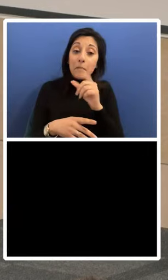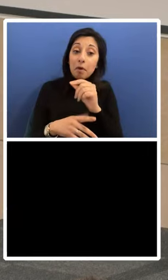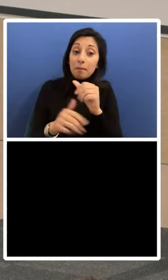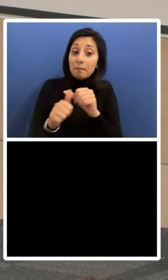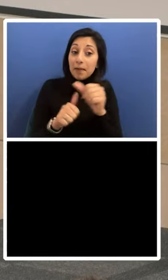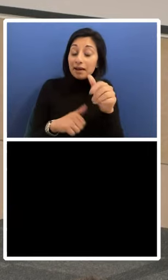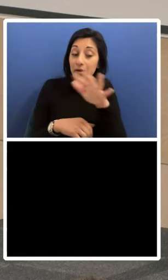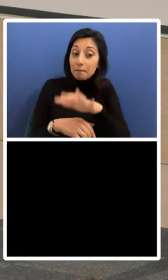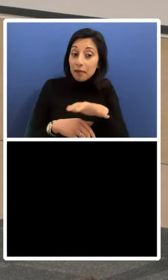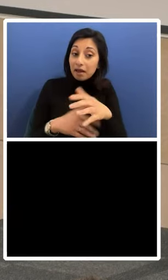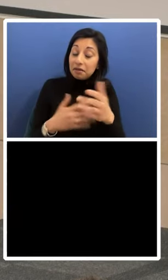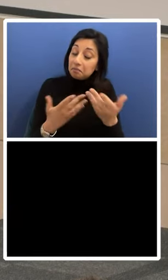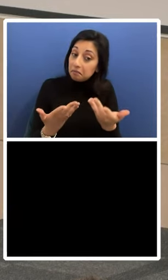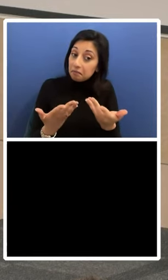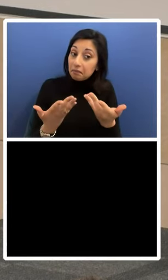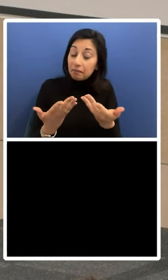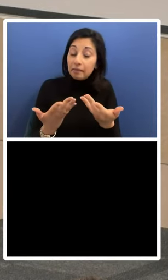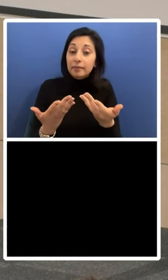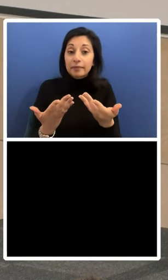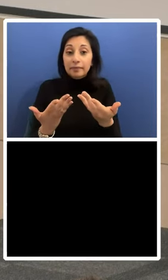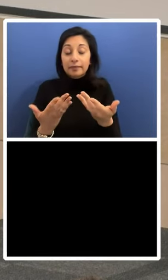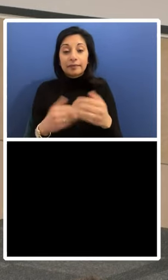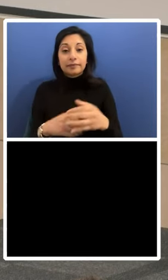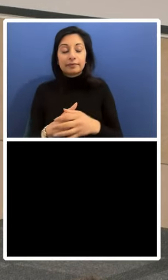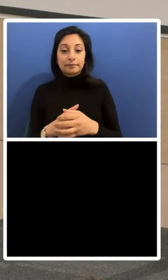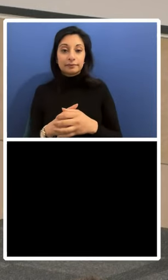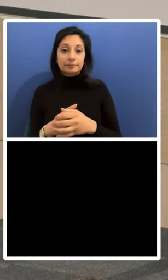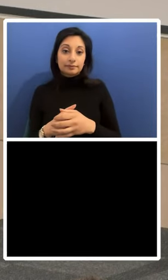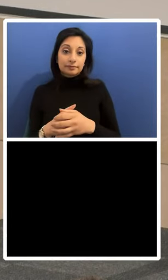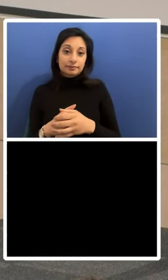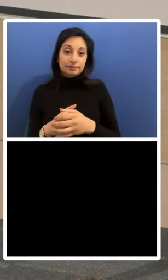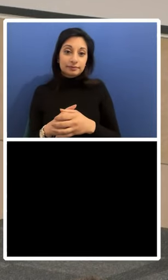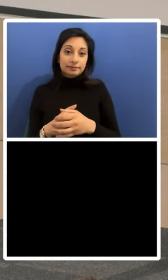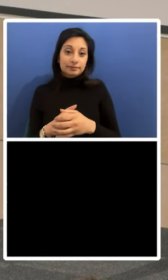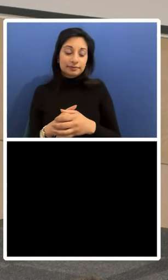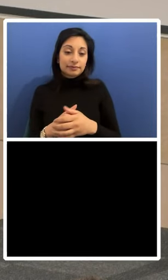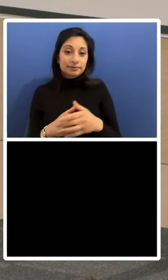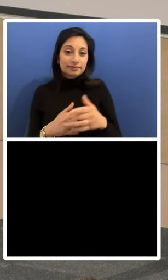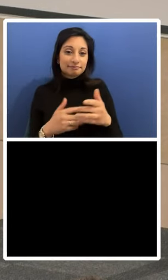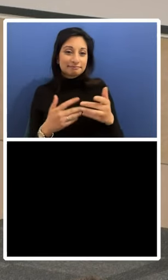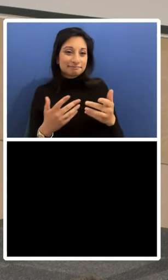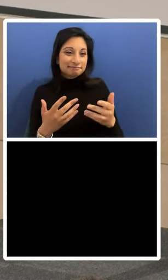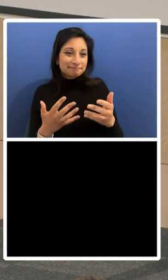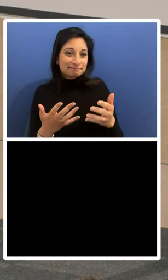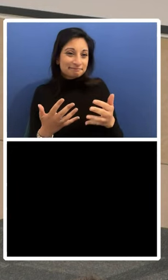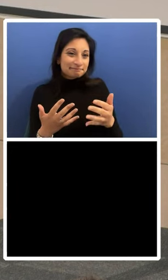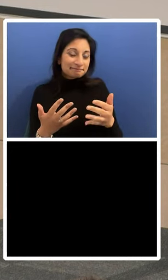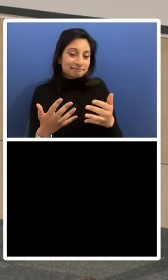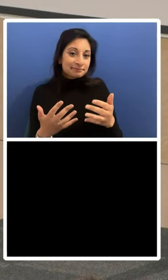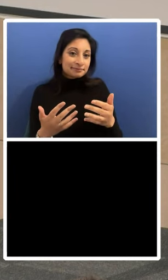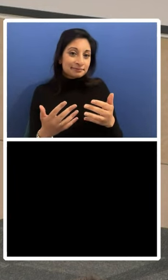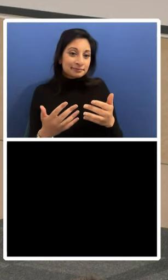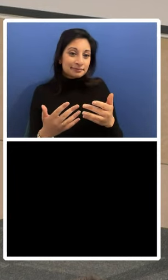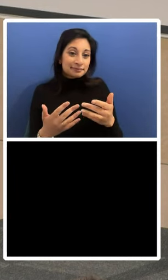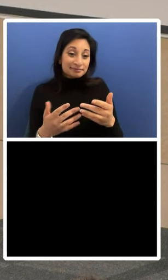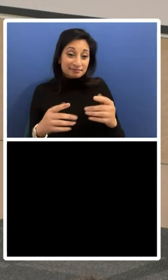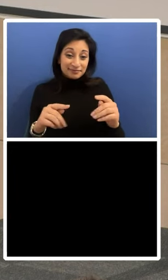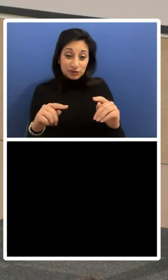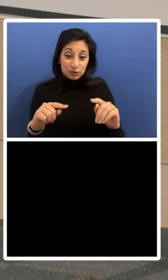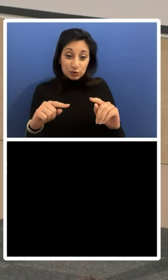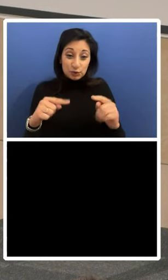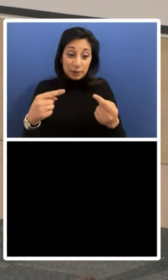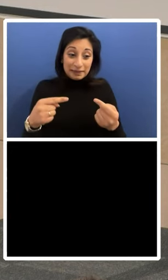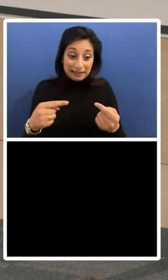there's something more... There's something worse at the base there. There's something... Yeah. It's about a competition at the heart of it, competition